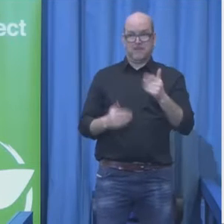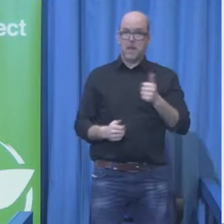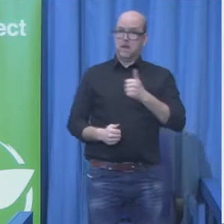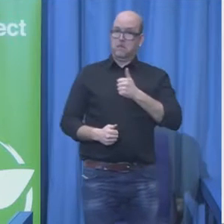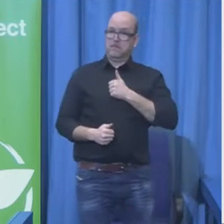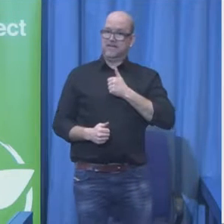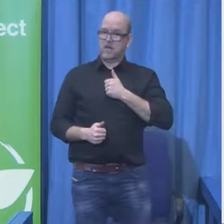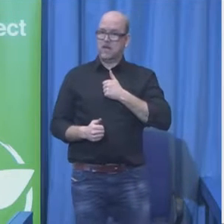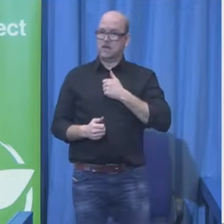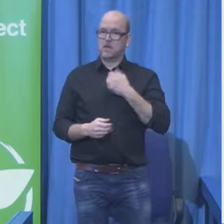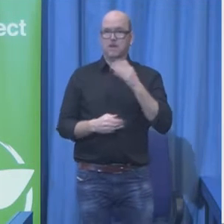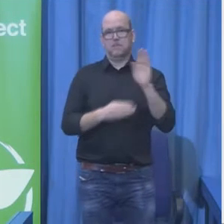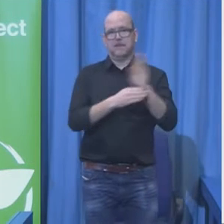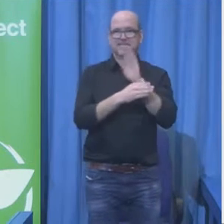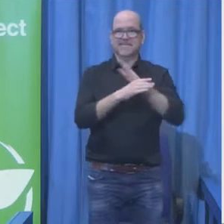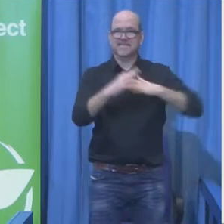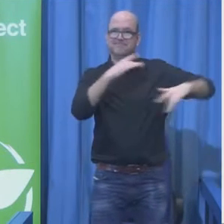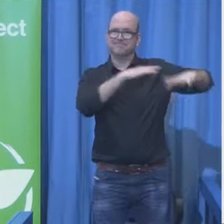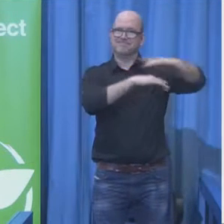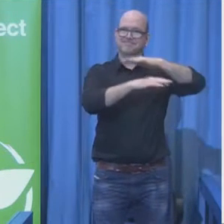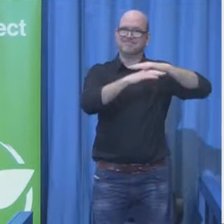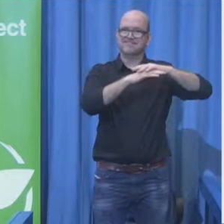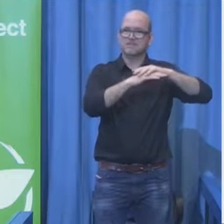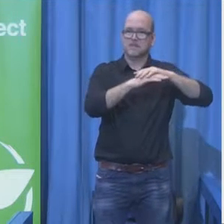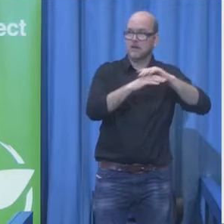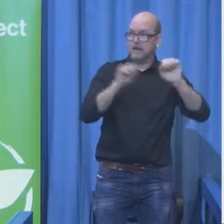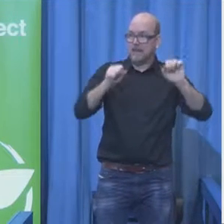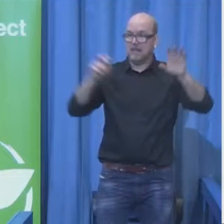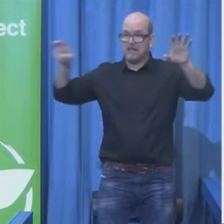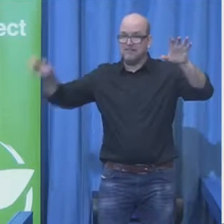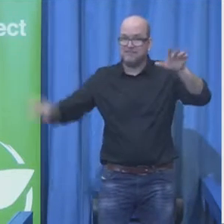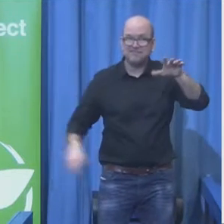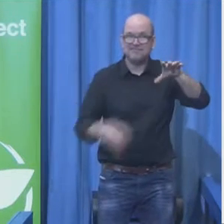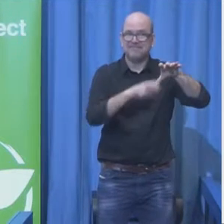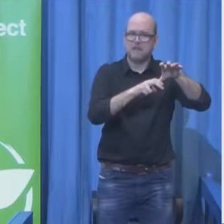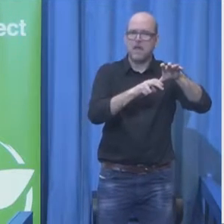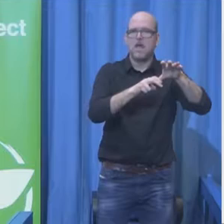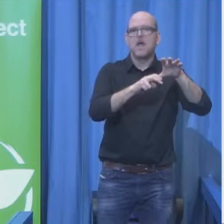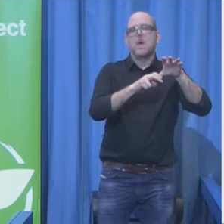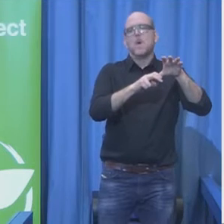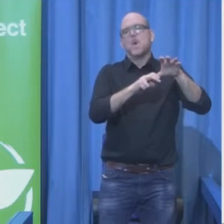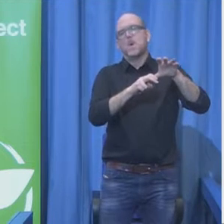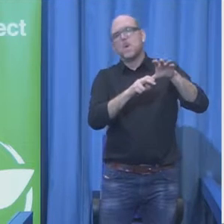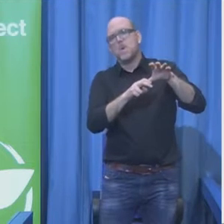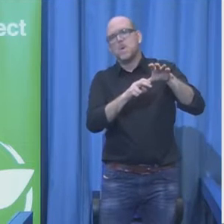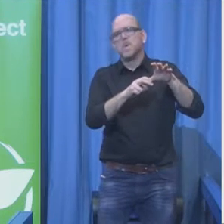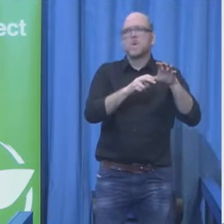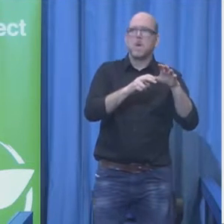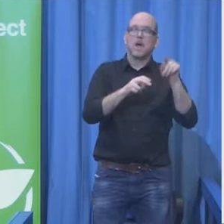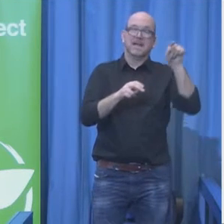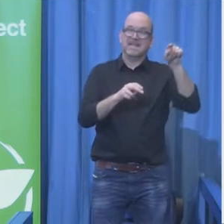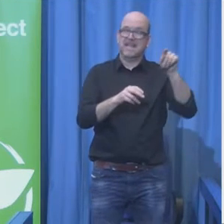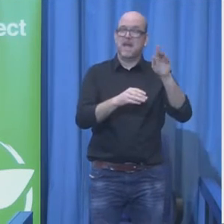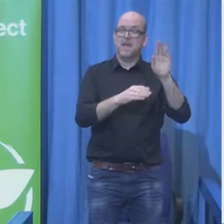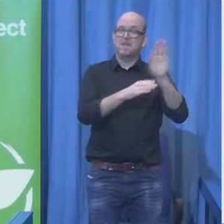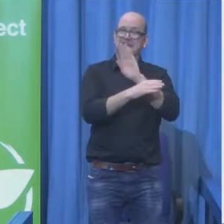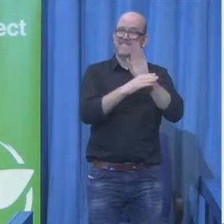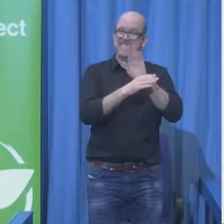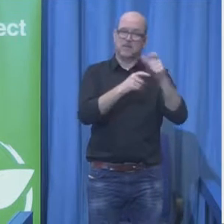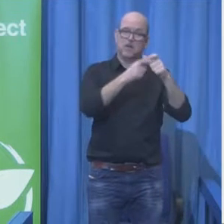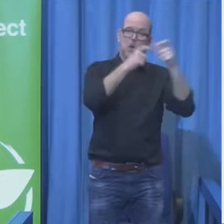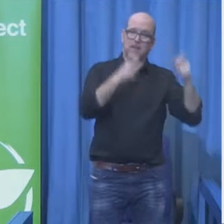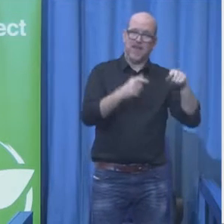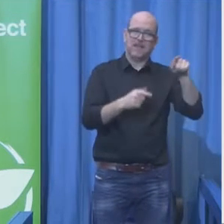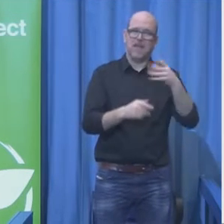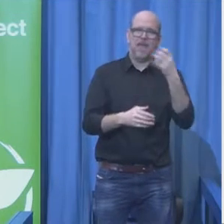when they do hire people, most often, not always, but most often, it's out of charity rather than that because he or she